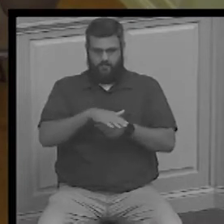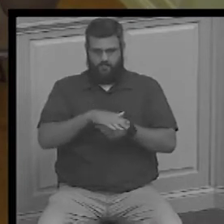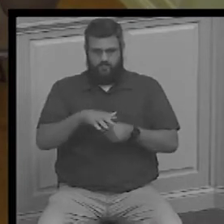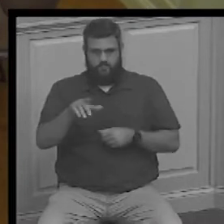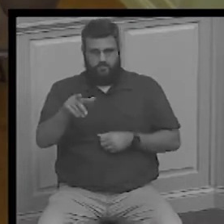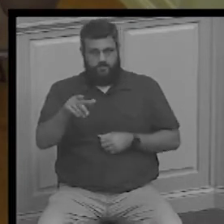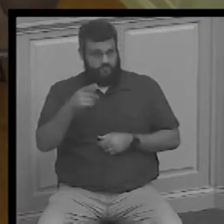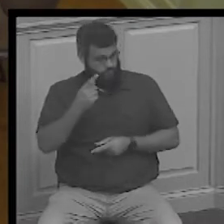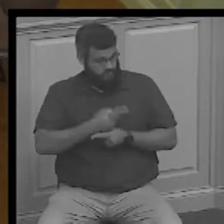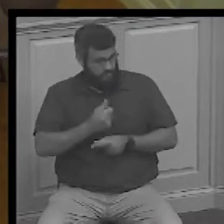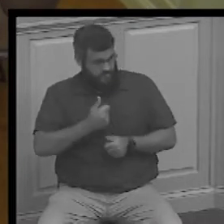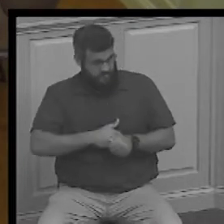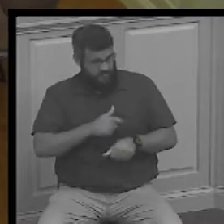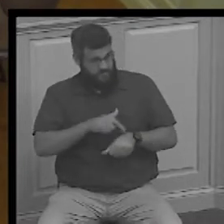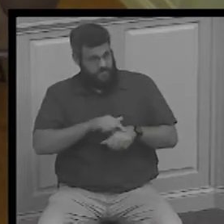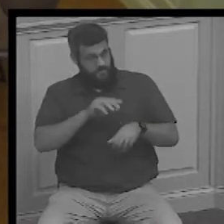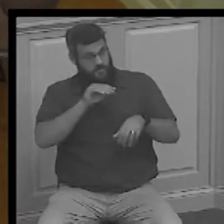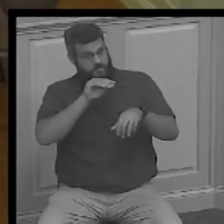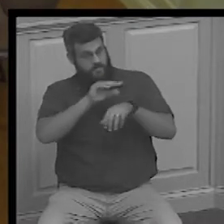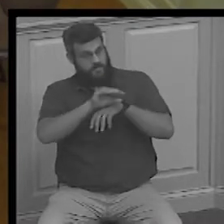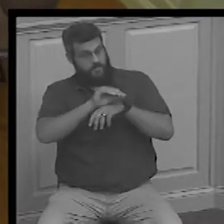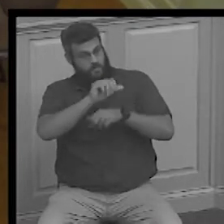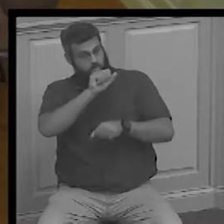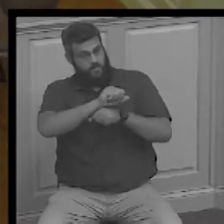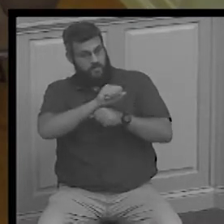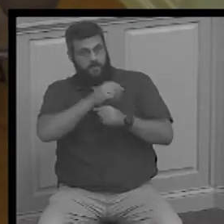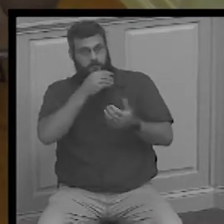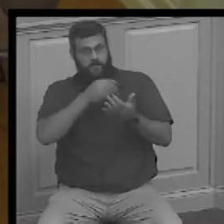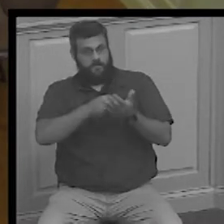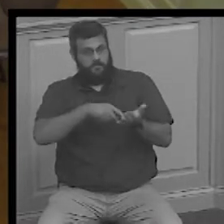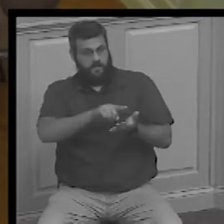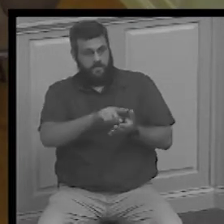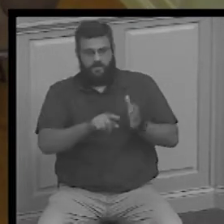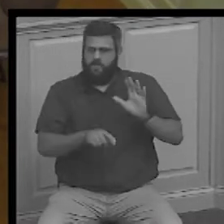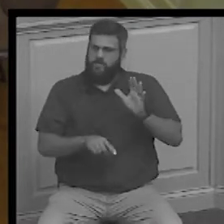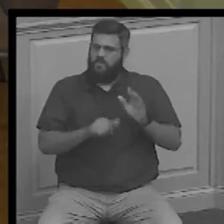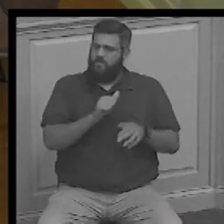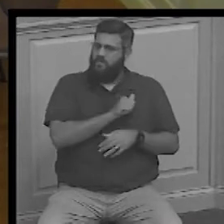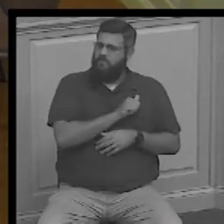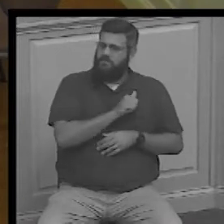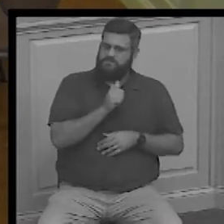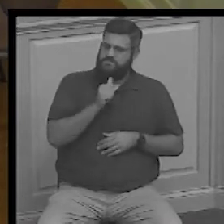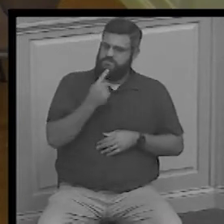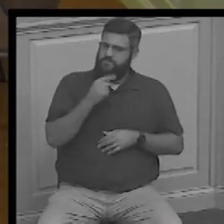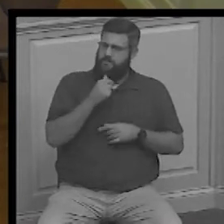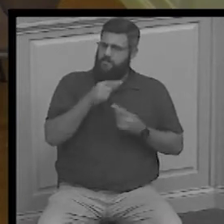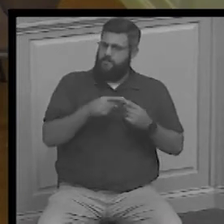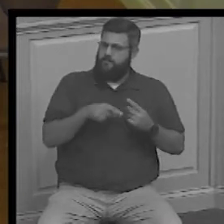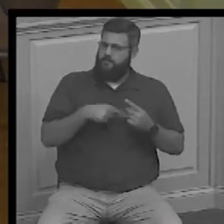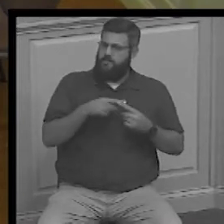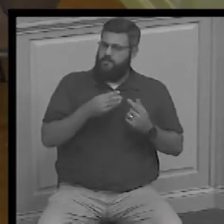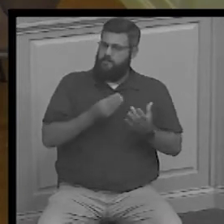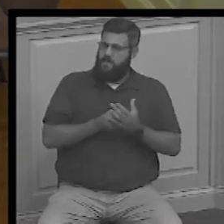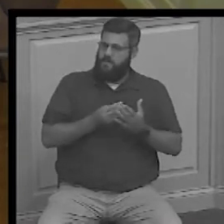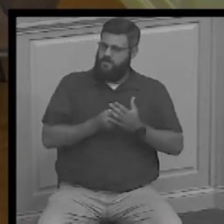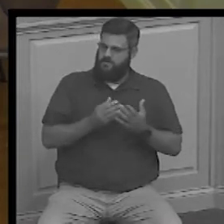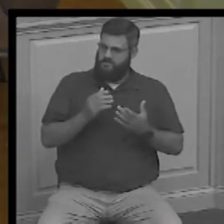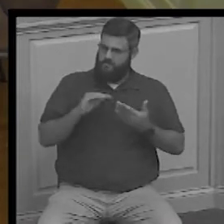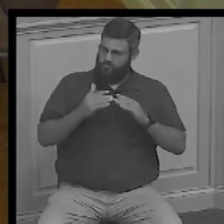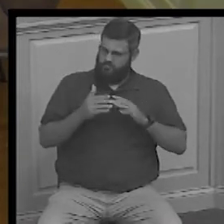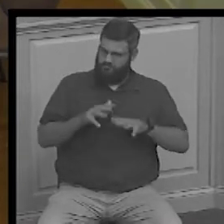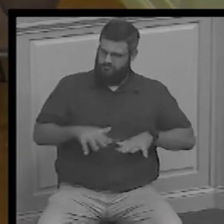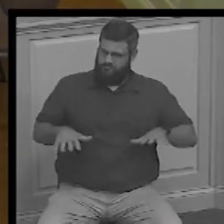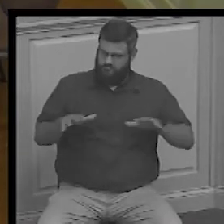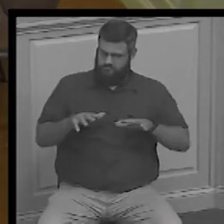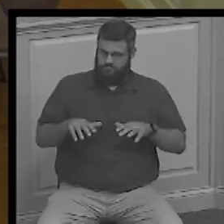every time they rubber Not stamp so much about something, the money so, as the yeah, fact that this community is sort of getting yeah. Well, concerned about. the contract you signed for